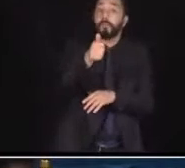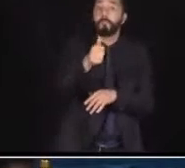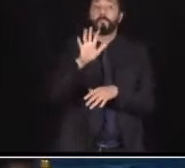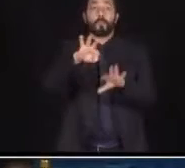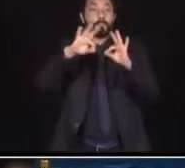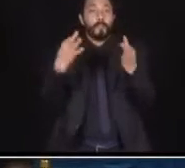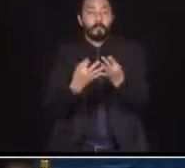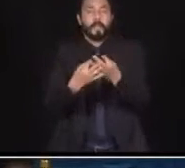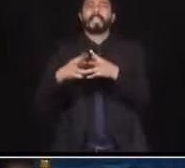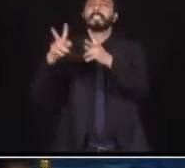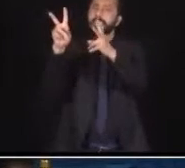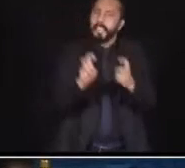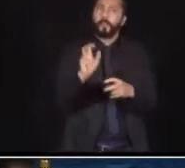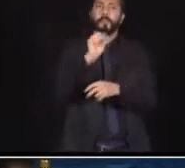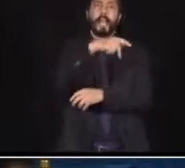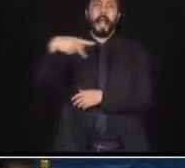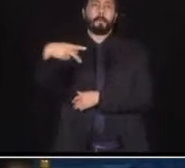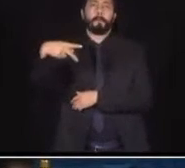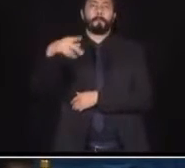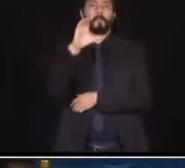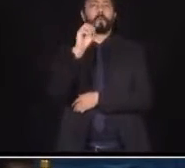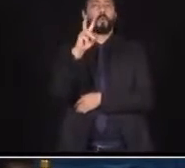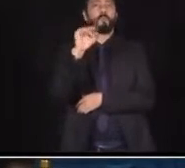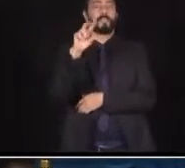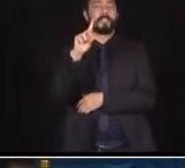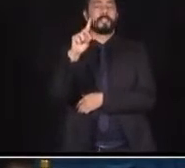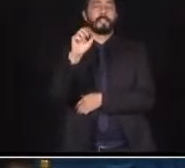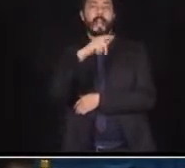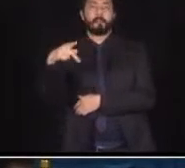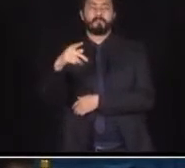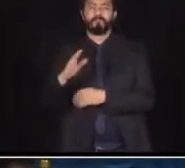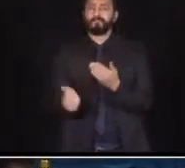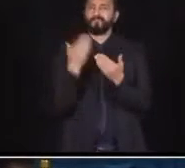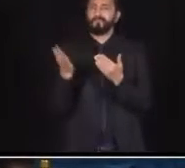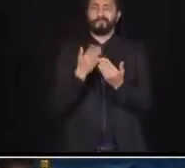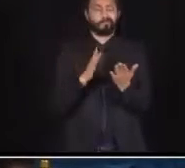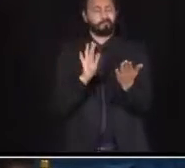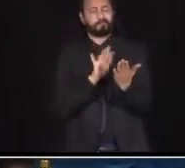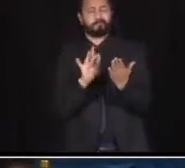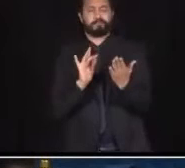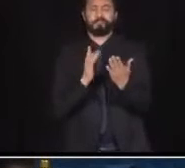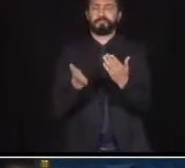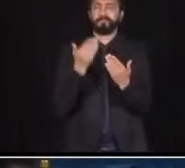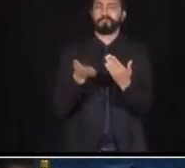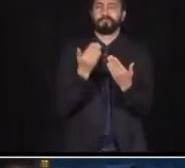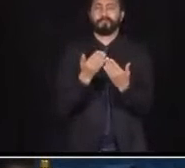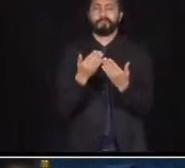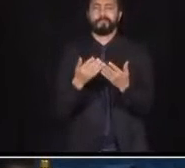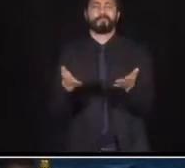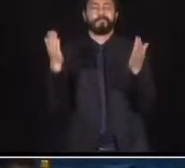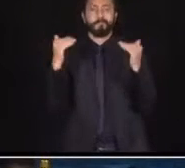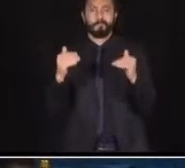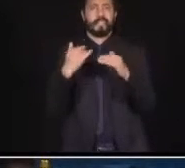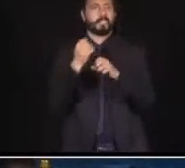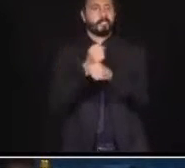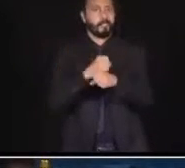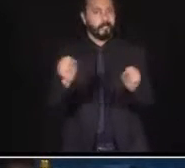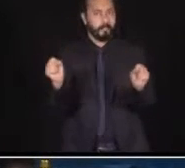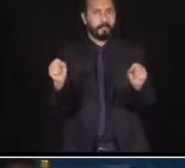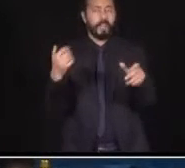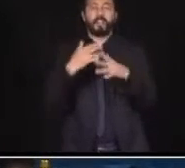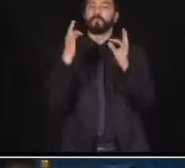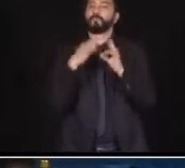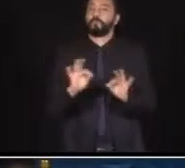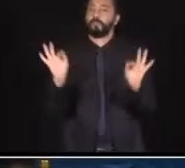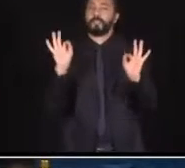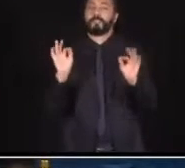app. It's easy to use, totally secure, and free to download. It notifies you if you've been